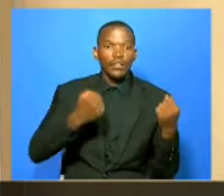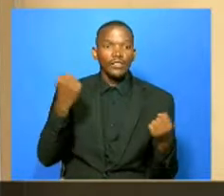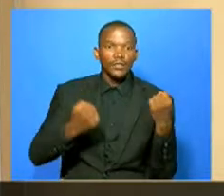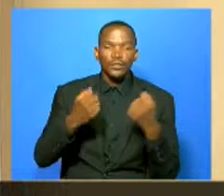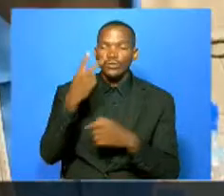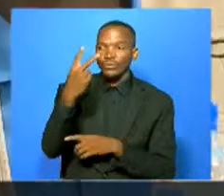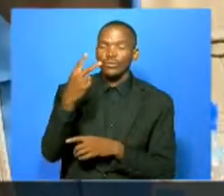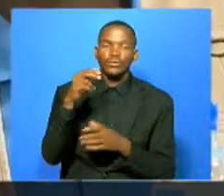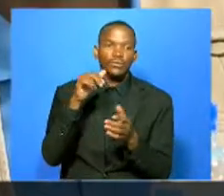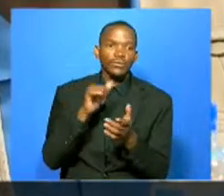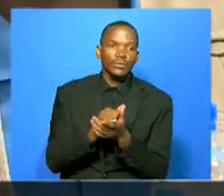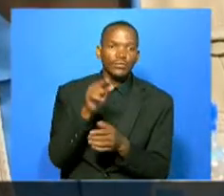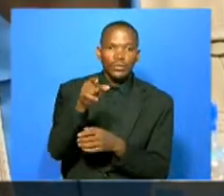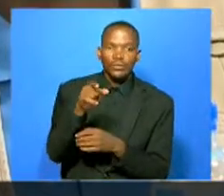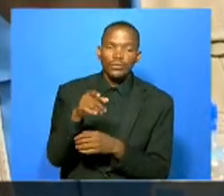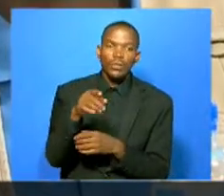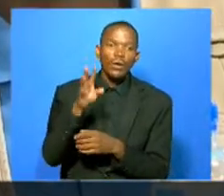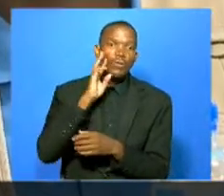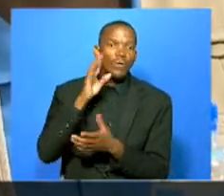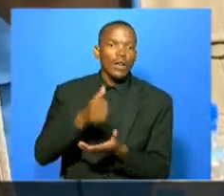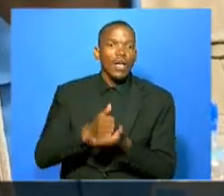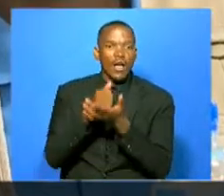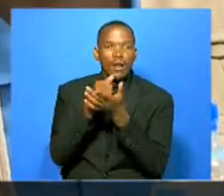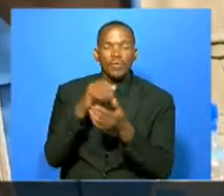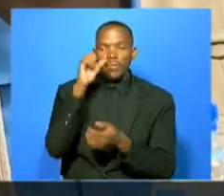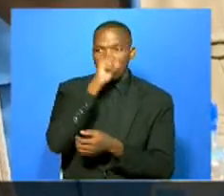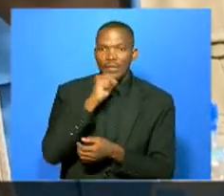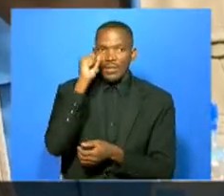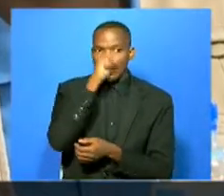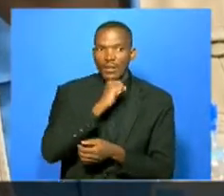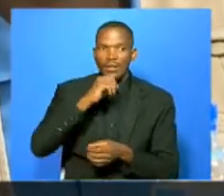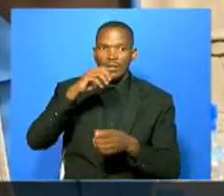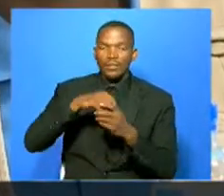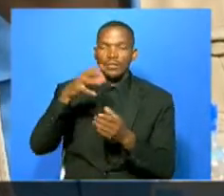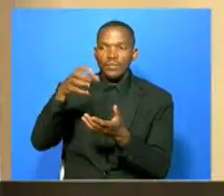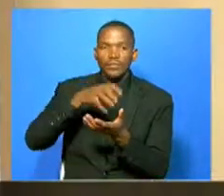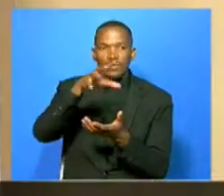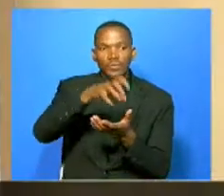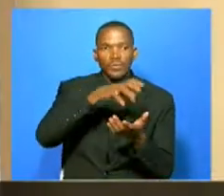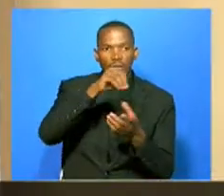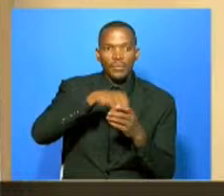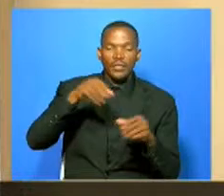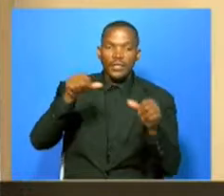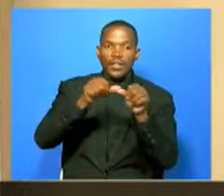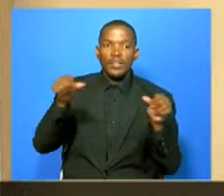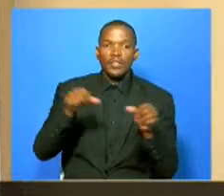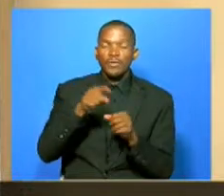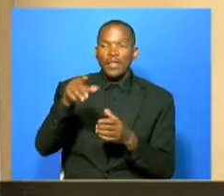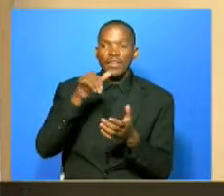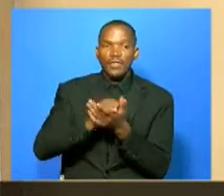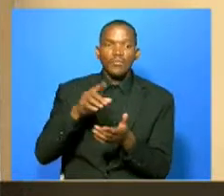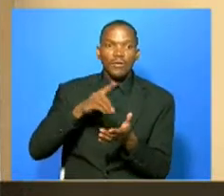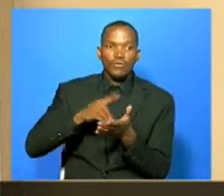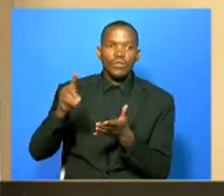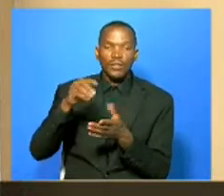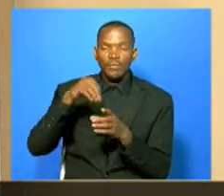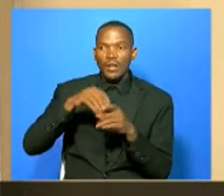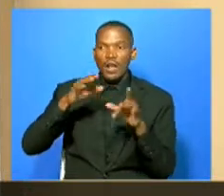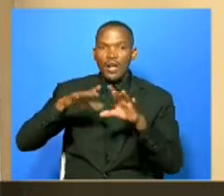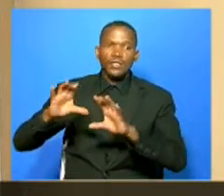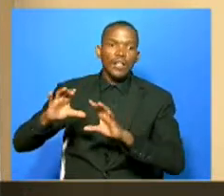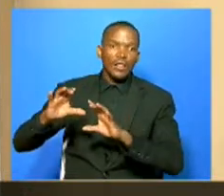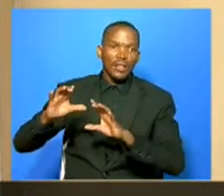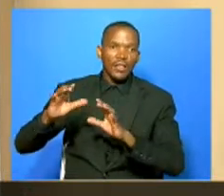leng gore ke tse di tlabeng di re thusa go collecta matlakala mo di-clienteng tsa rona mo kgaolong ba e leng gore ba duela mo